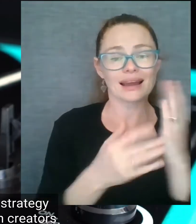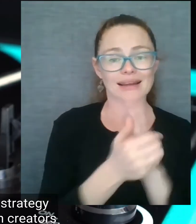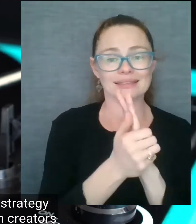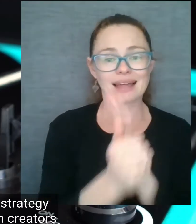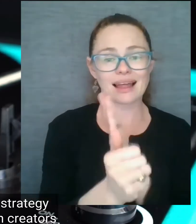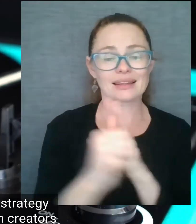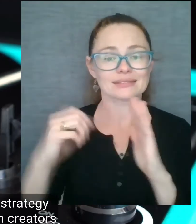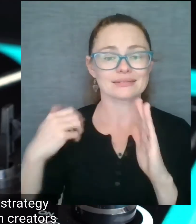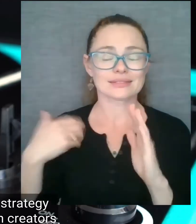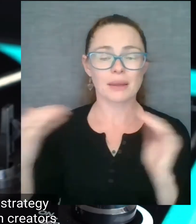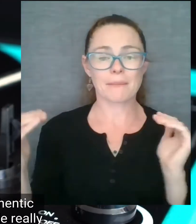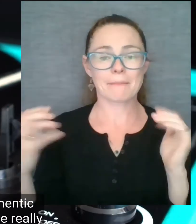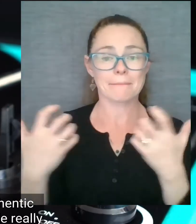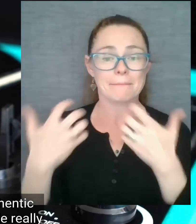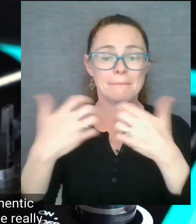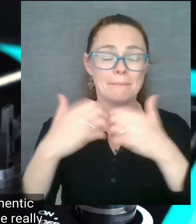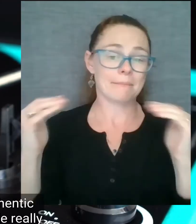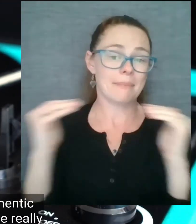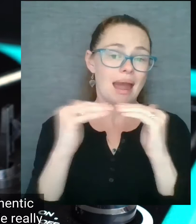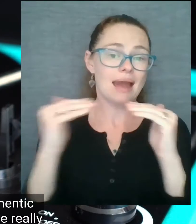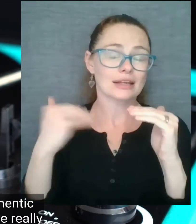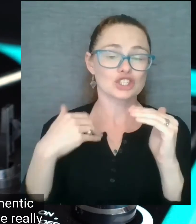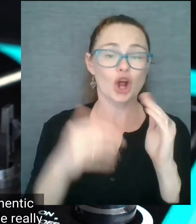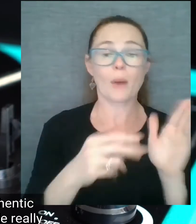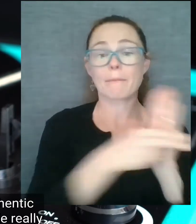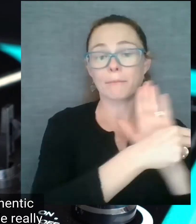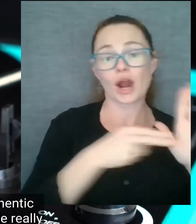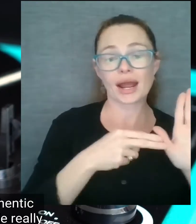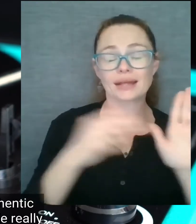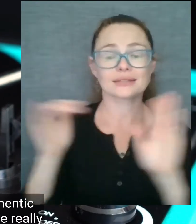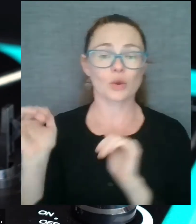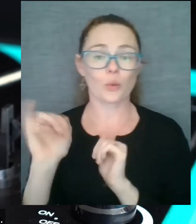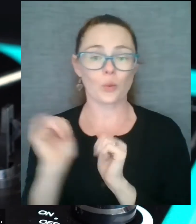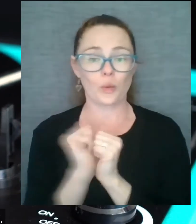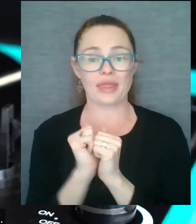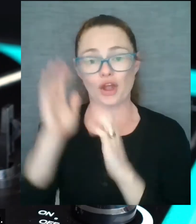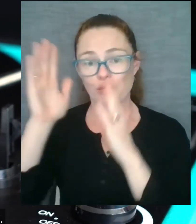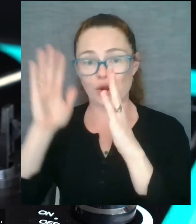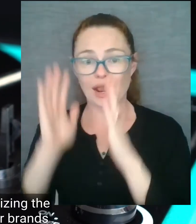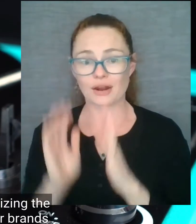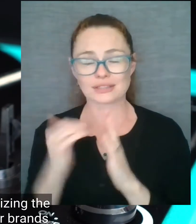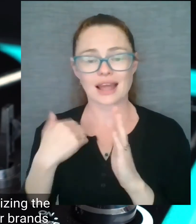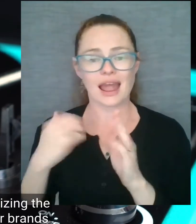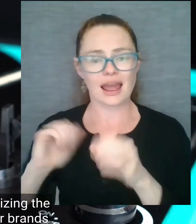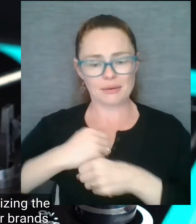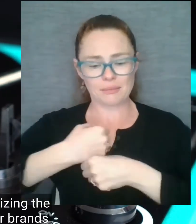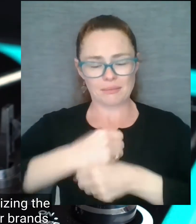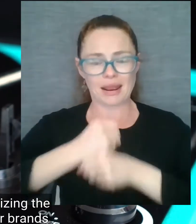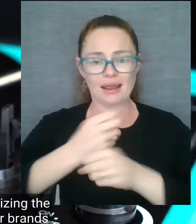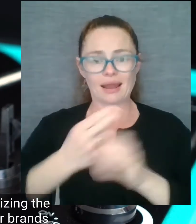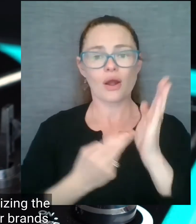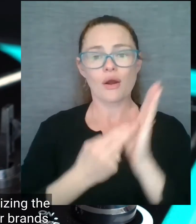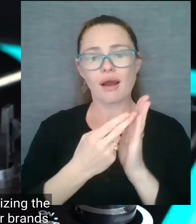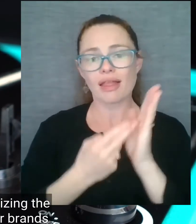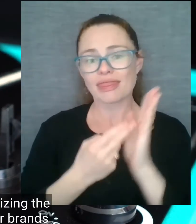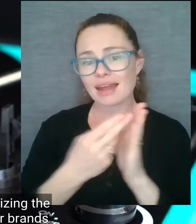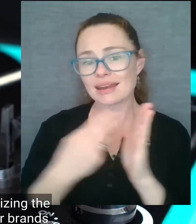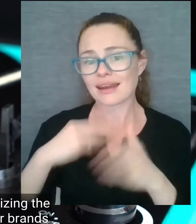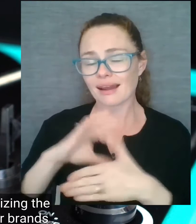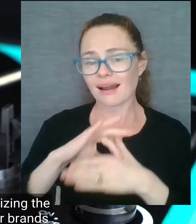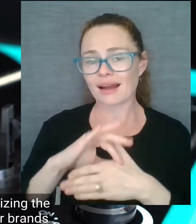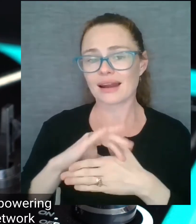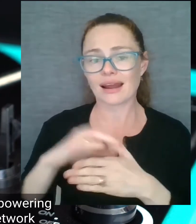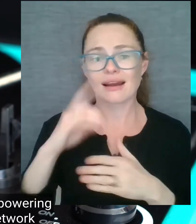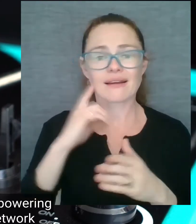to match brands with creators and produce authentic content that people really want to see. Whalar is democratizing the creative process